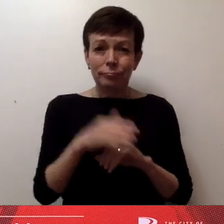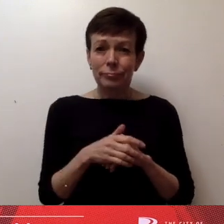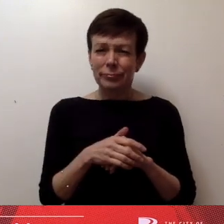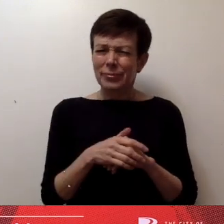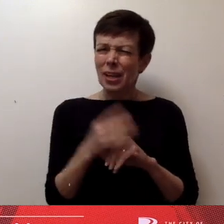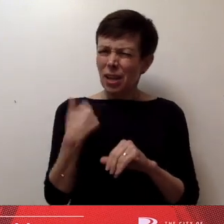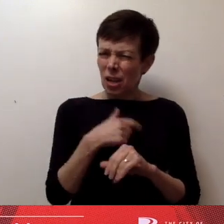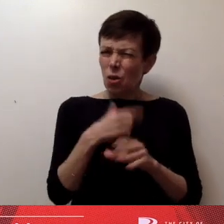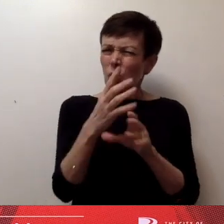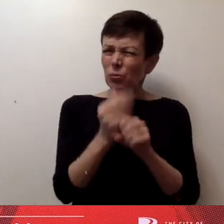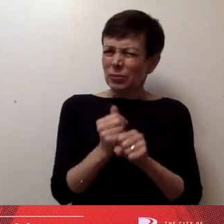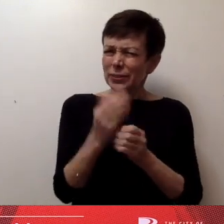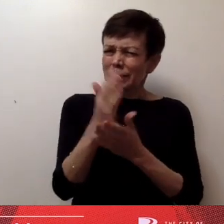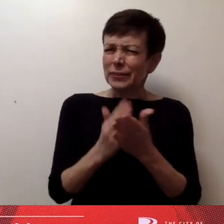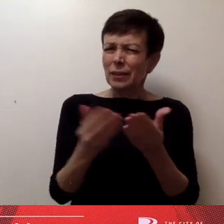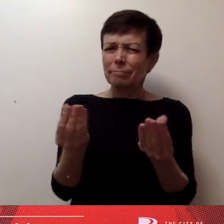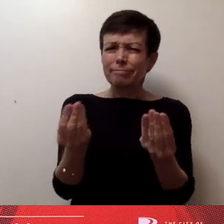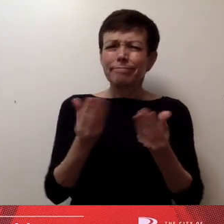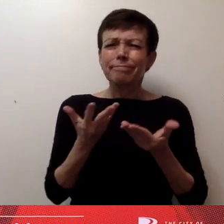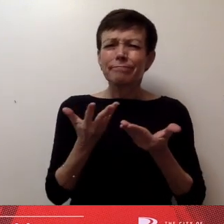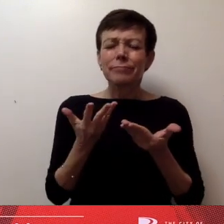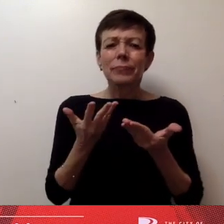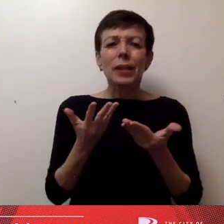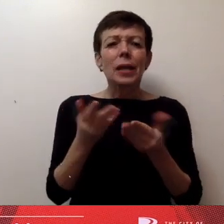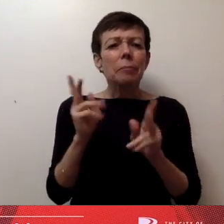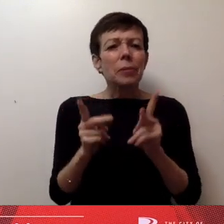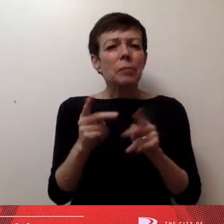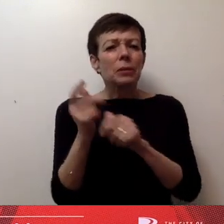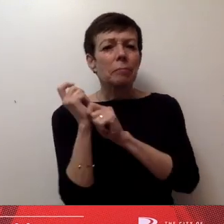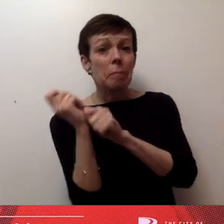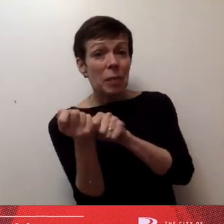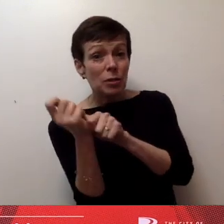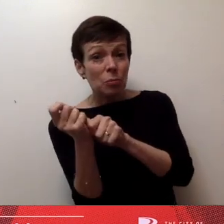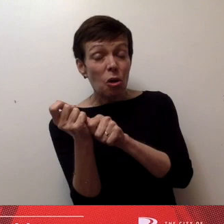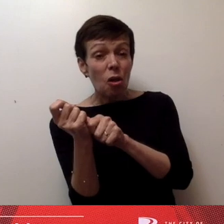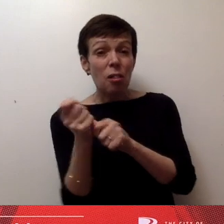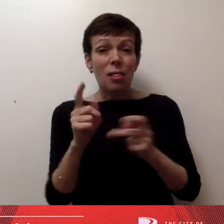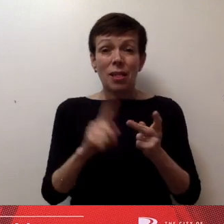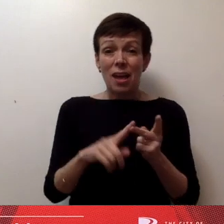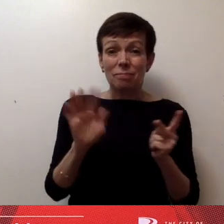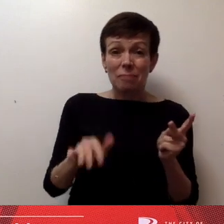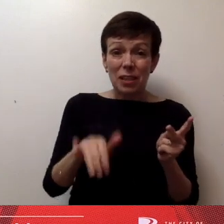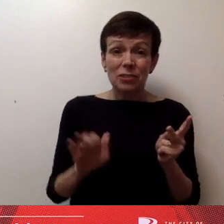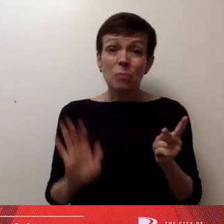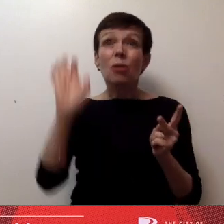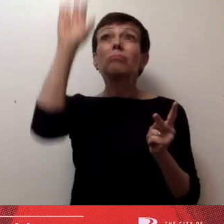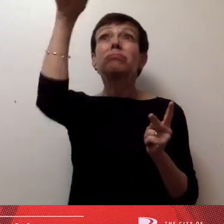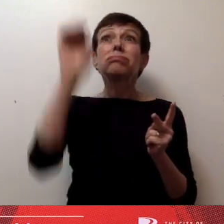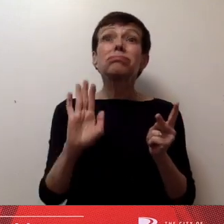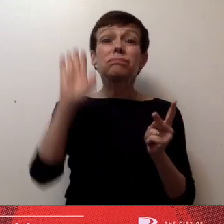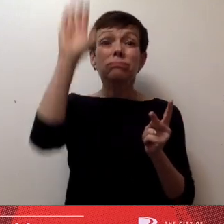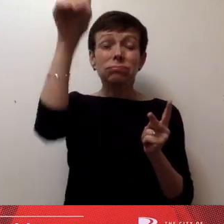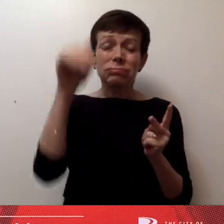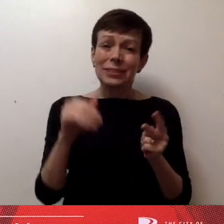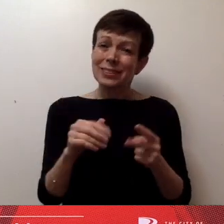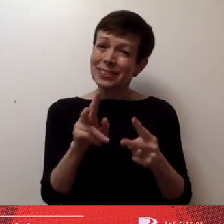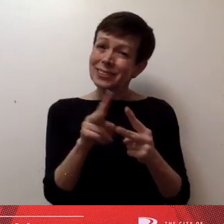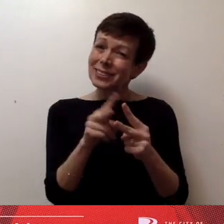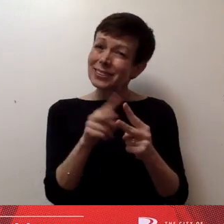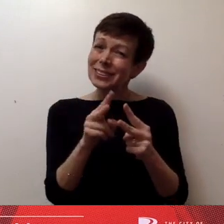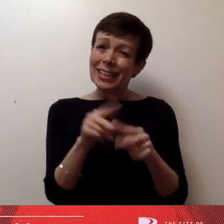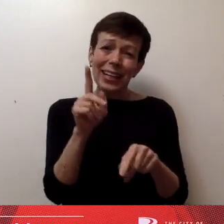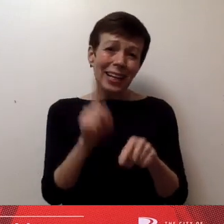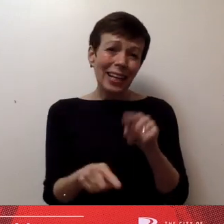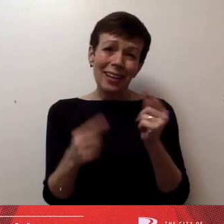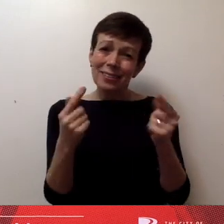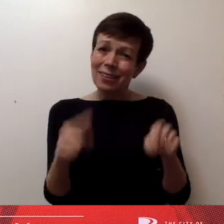of people playing basketball and using our baseball diamonds. And I must stress to you, this cannot happen. The